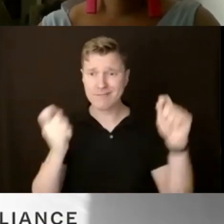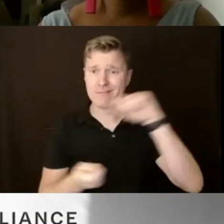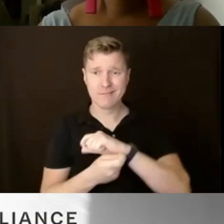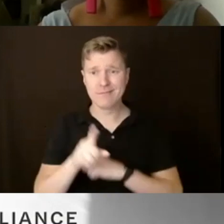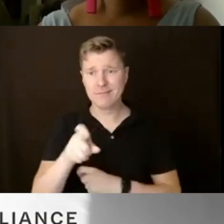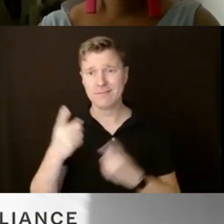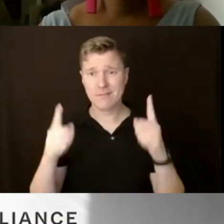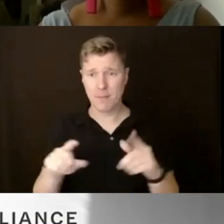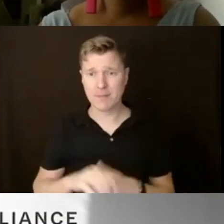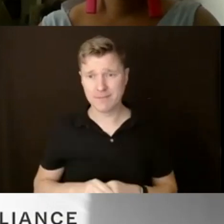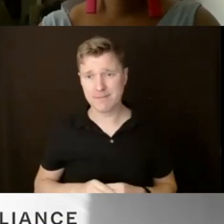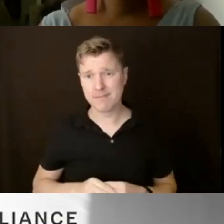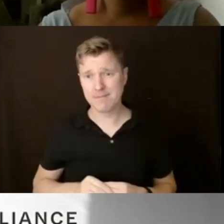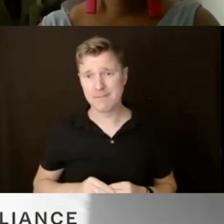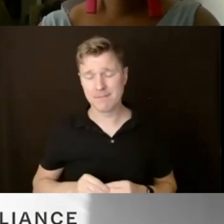that